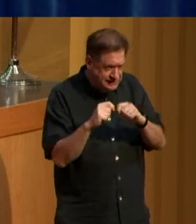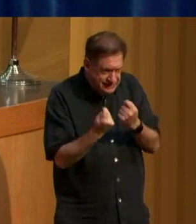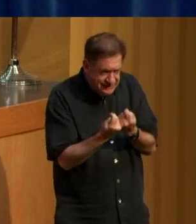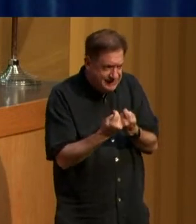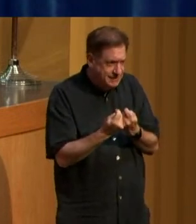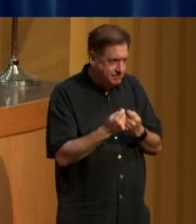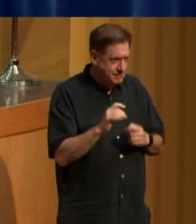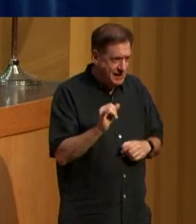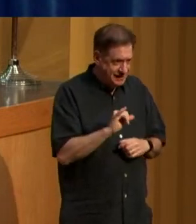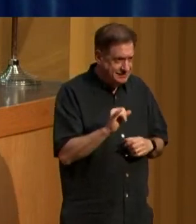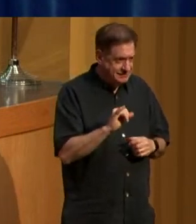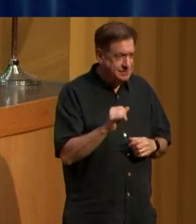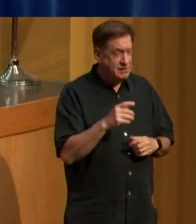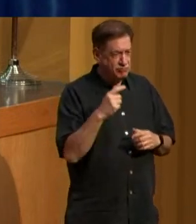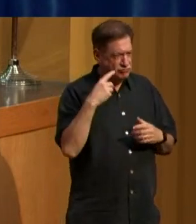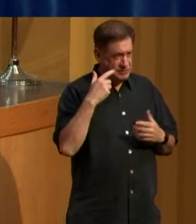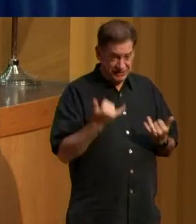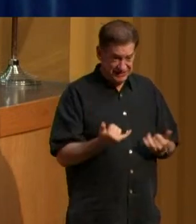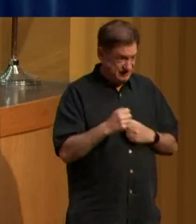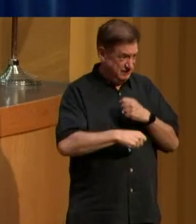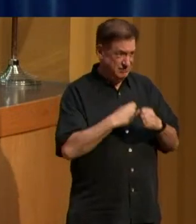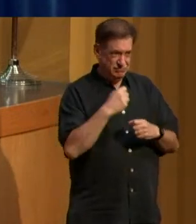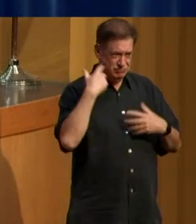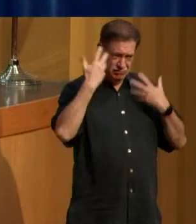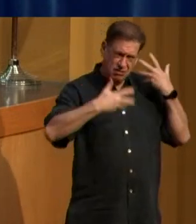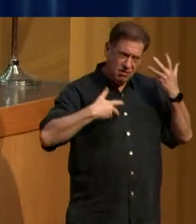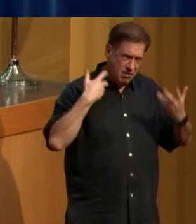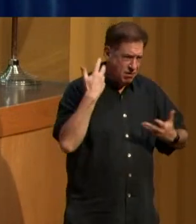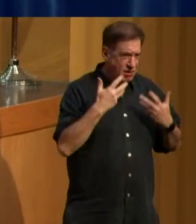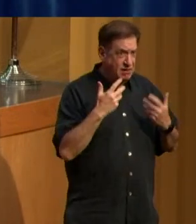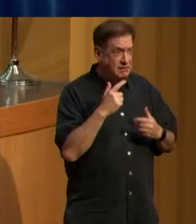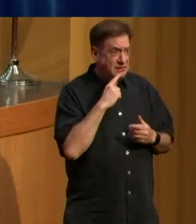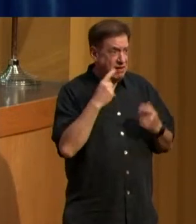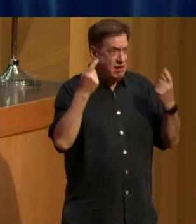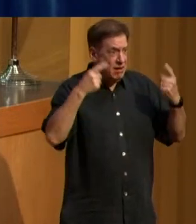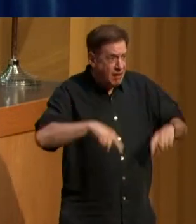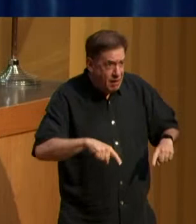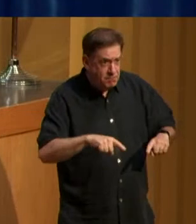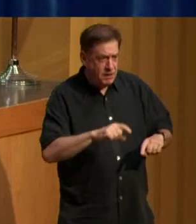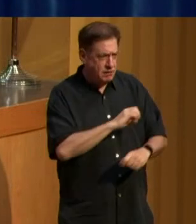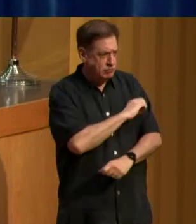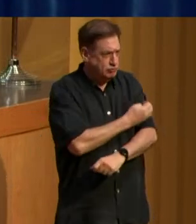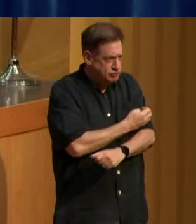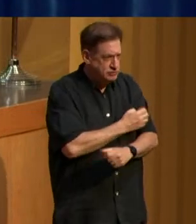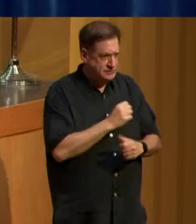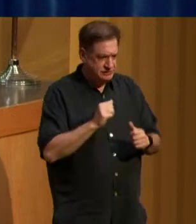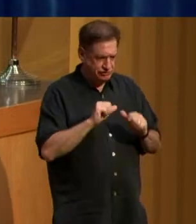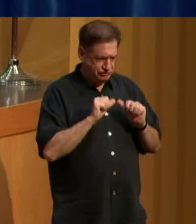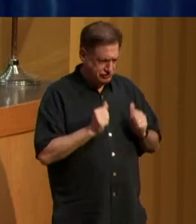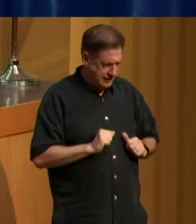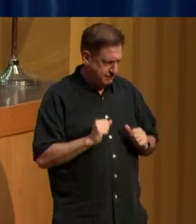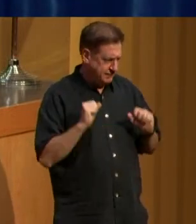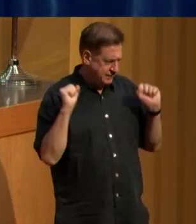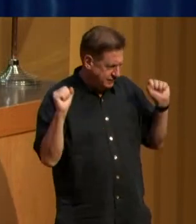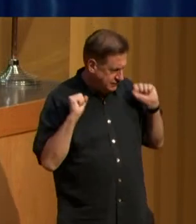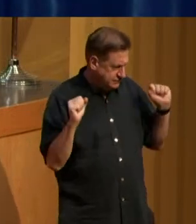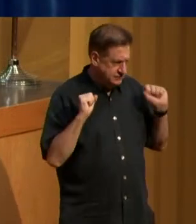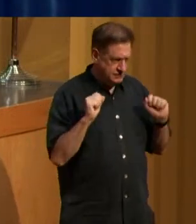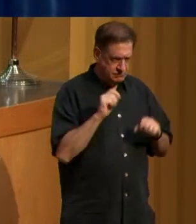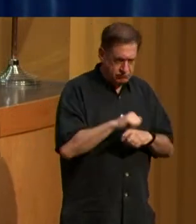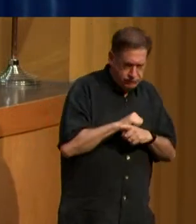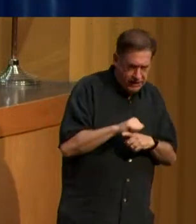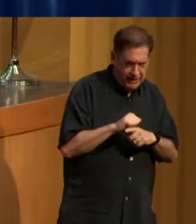memory, right? But you found the time and the energy to stay in shape, to go to practice, to take